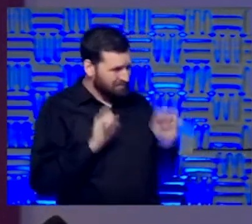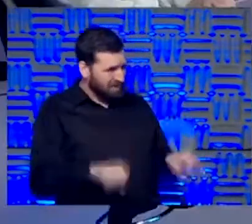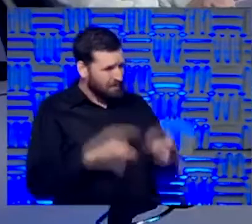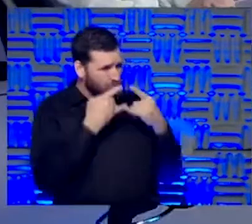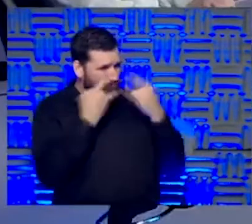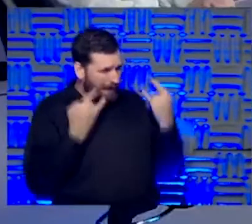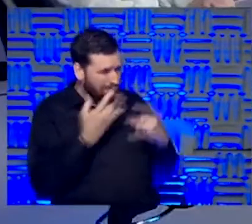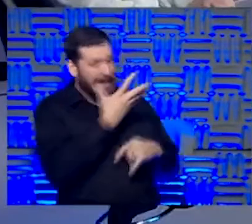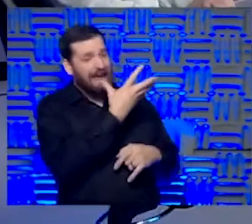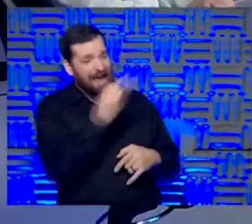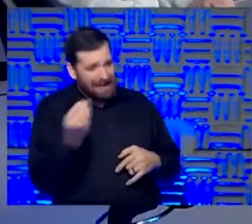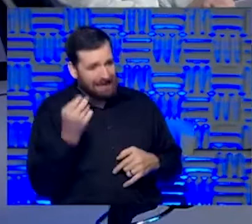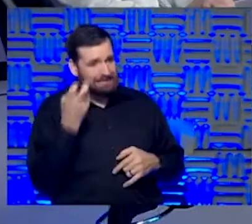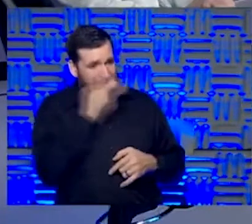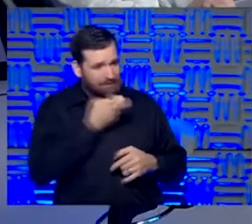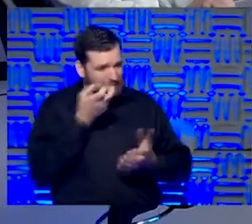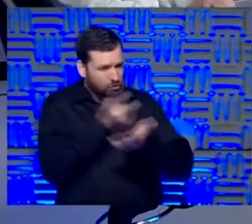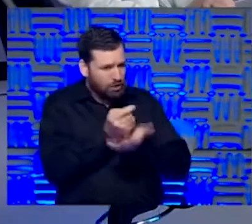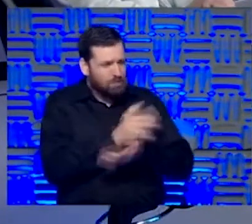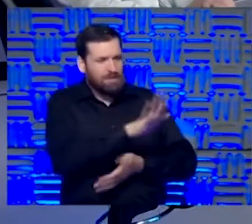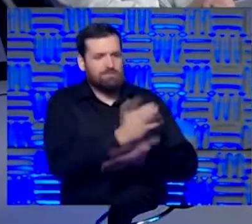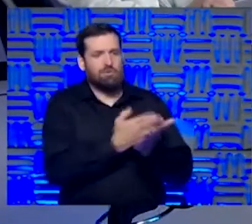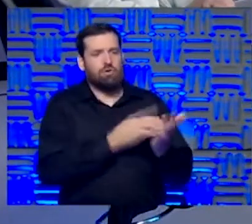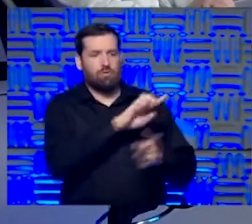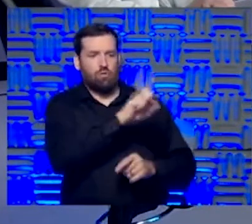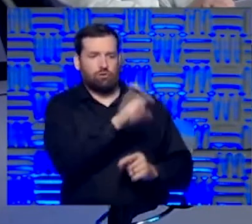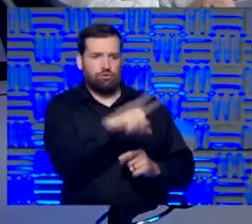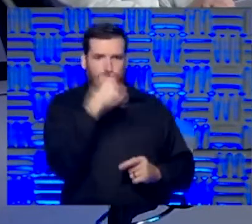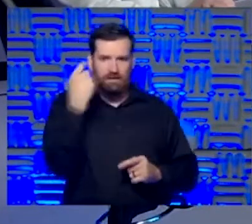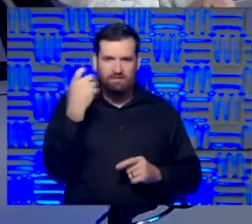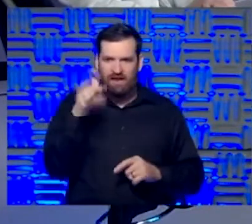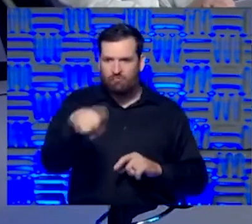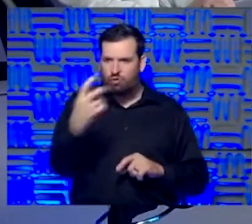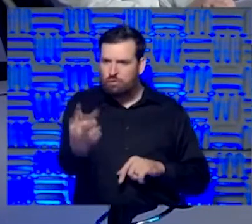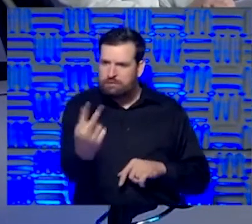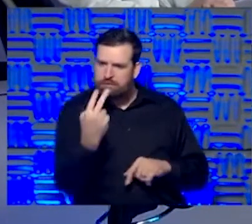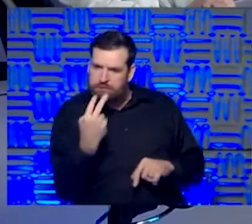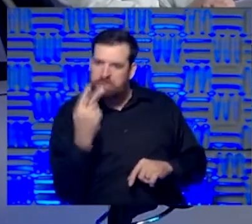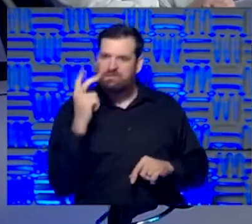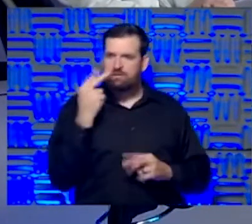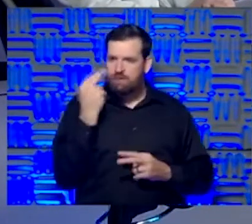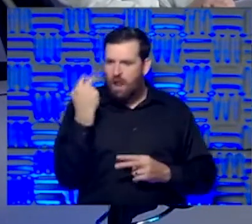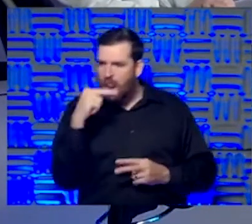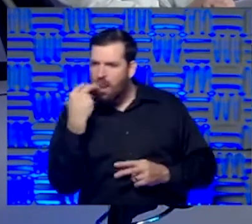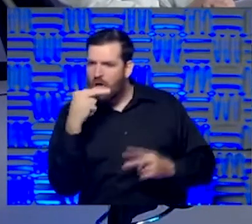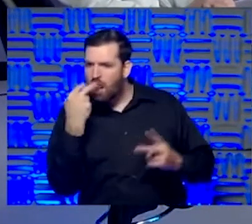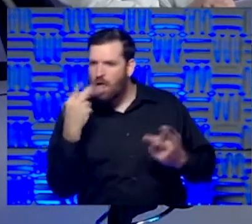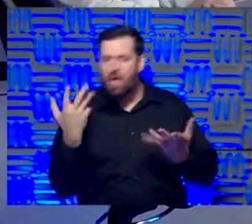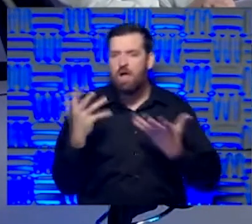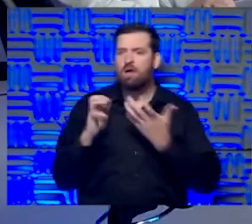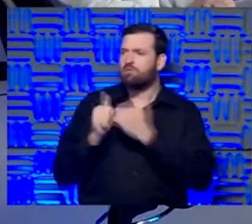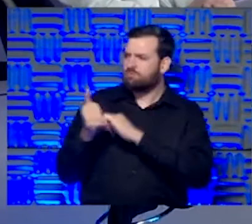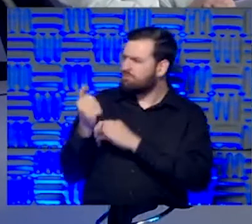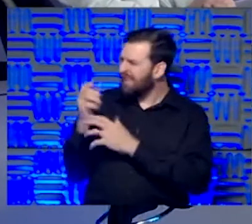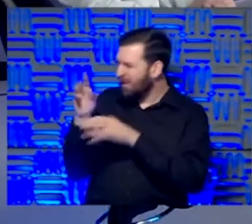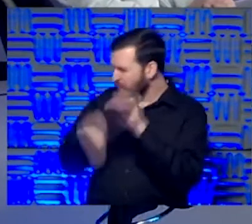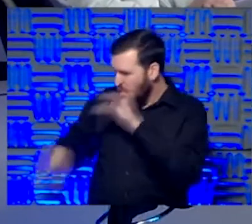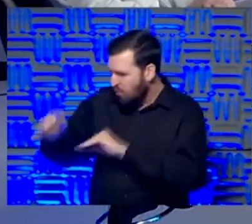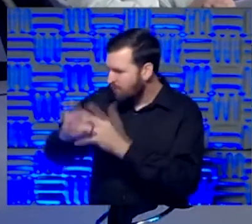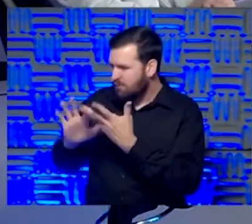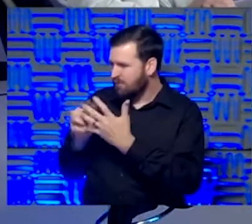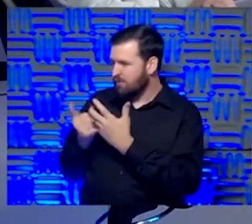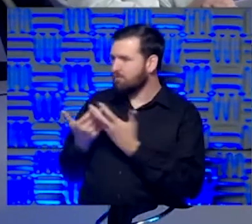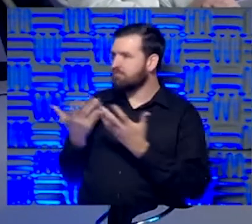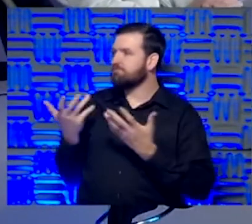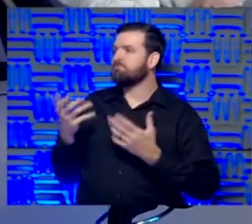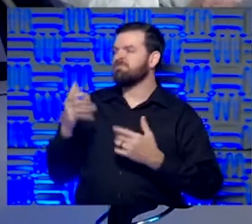and do speech therapy? I think that's part of their question too, because they have to get close. They need to see your mouth. Yeah, how's it moving? What's going on? But